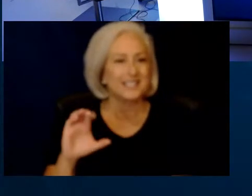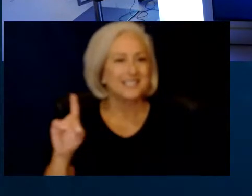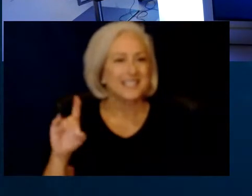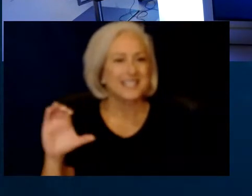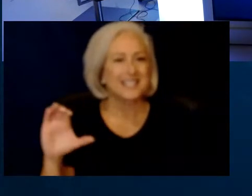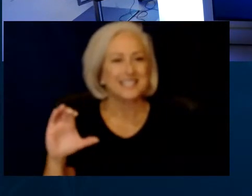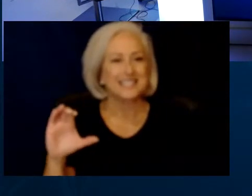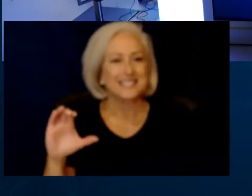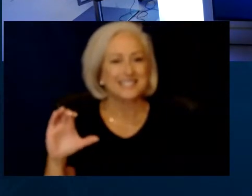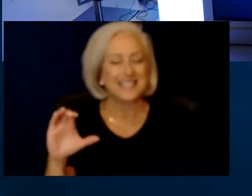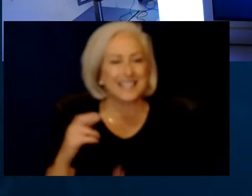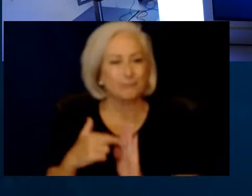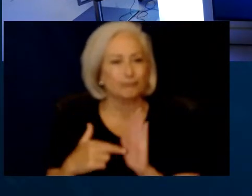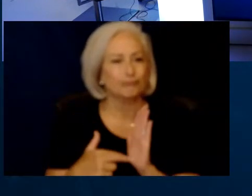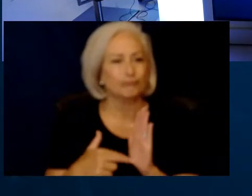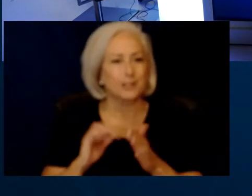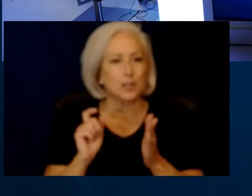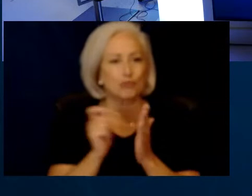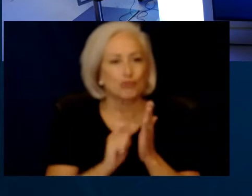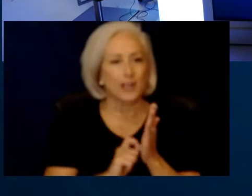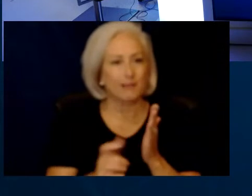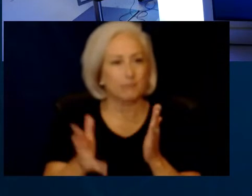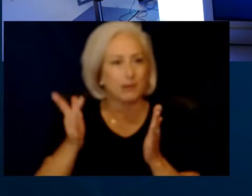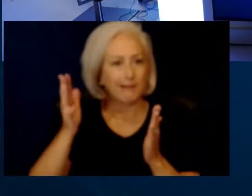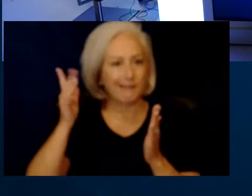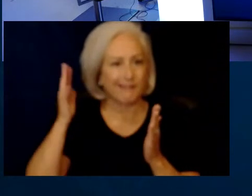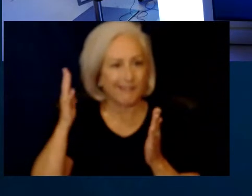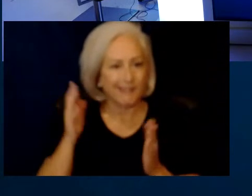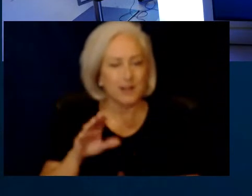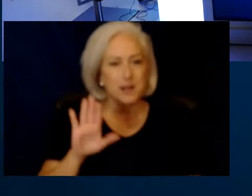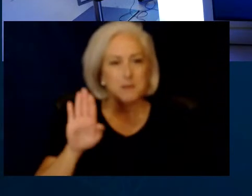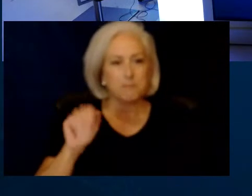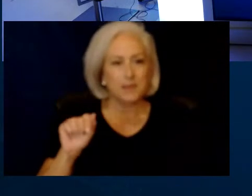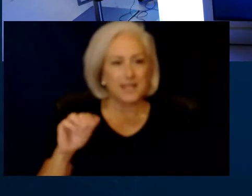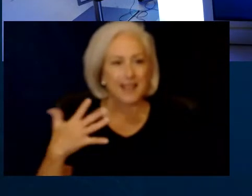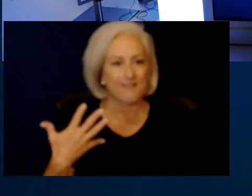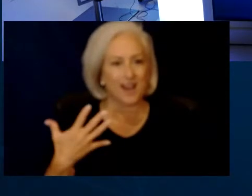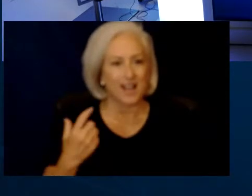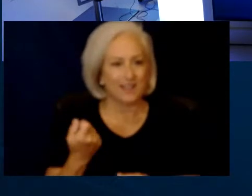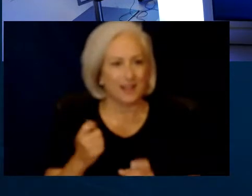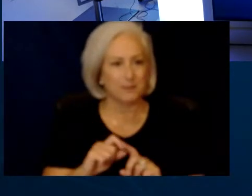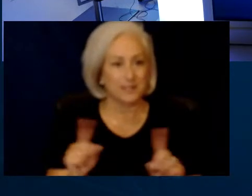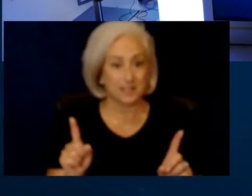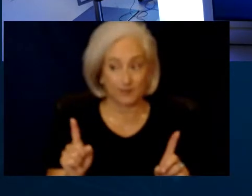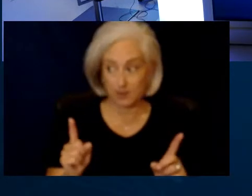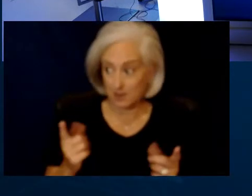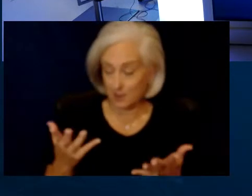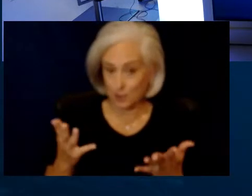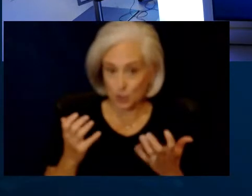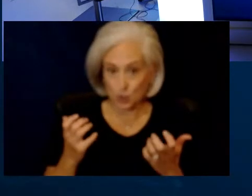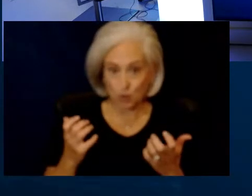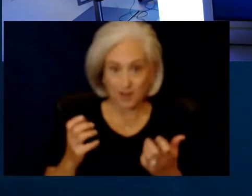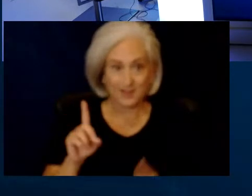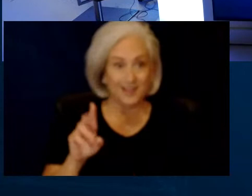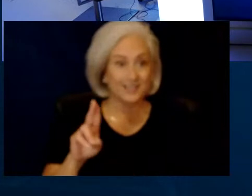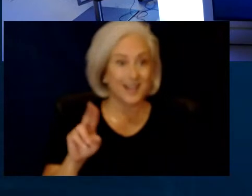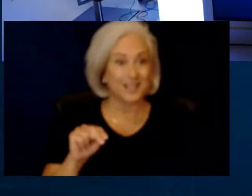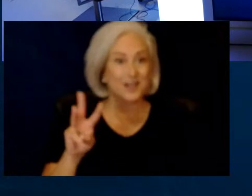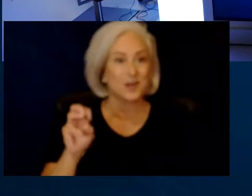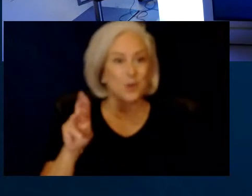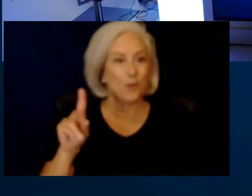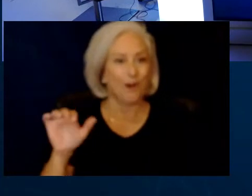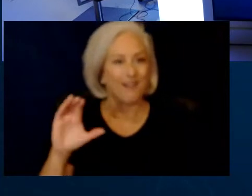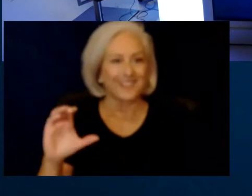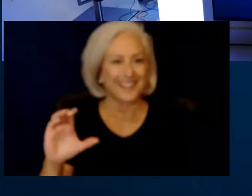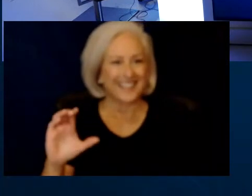Yeah. And BA5 maybe a little different. Let's take this on. Yeah. Are you sure you want me? Do you want Nawalnik? Sounded like I he know. was a shinier model that you like.